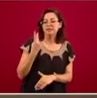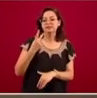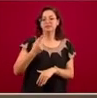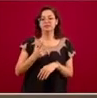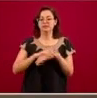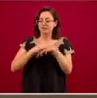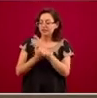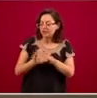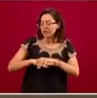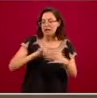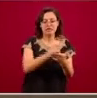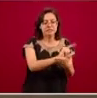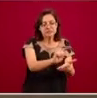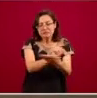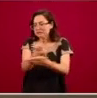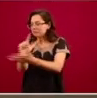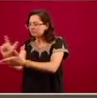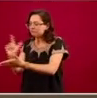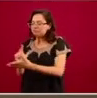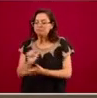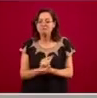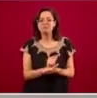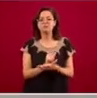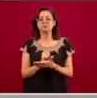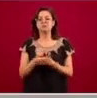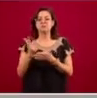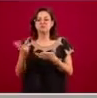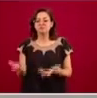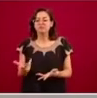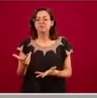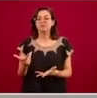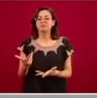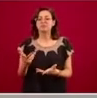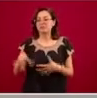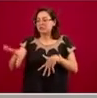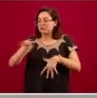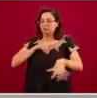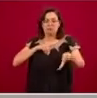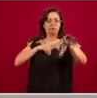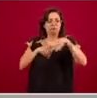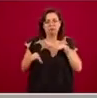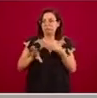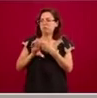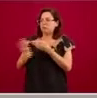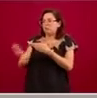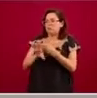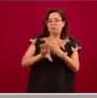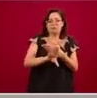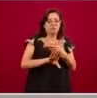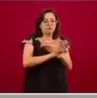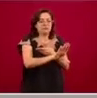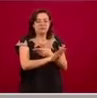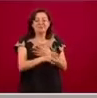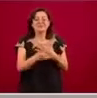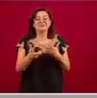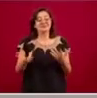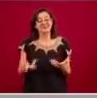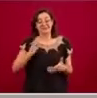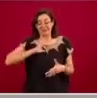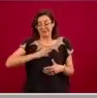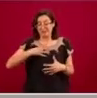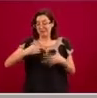the population, through washing our hands, through keeping our safe distance, through avoiding contagion